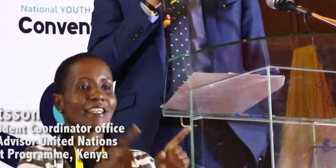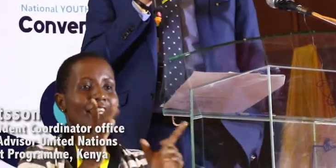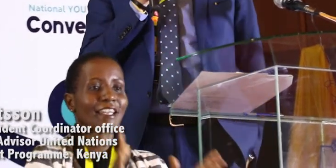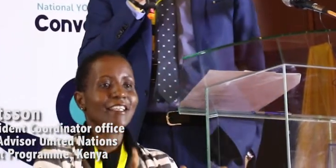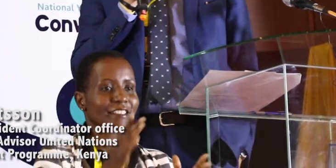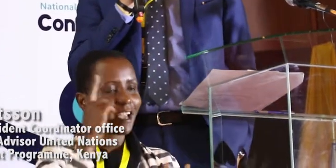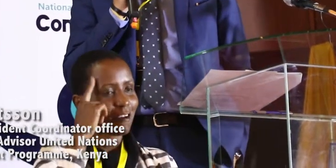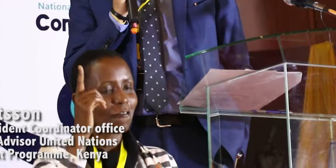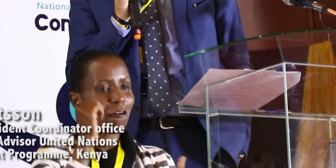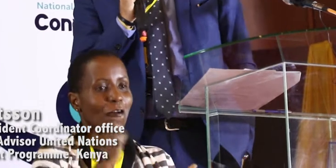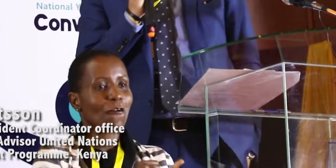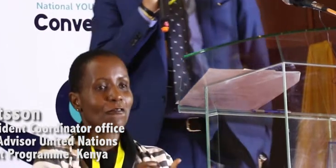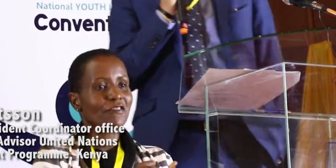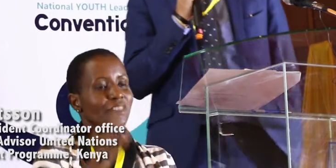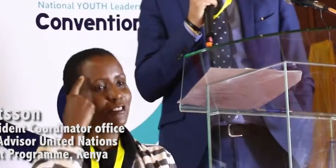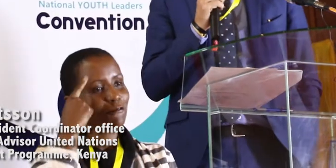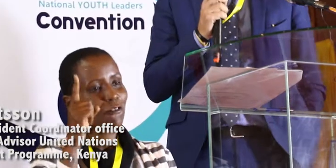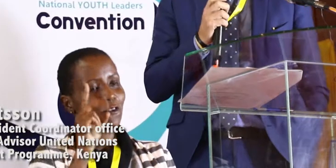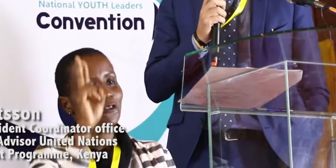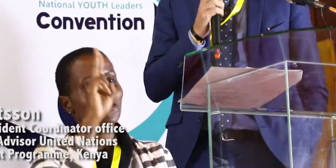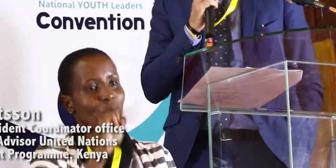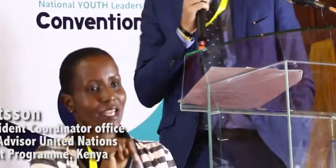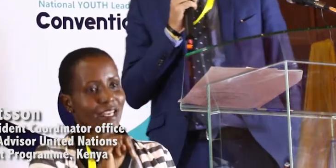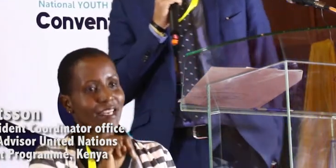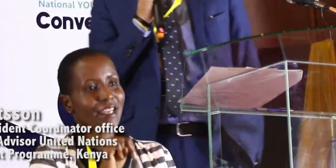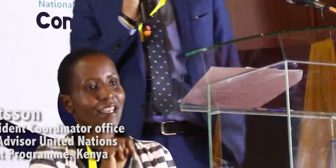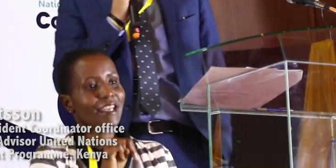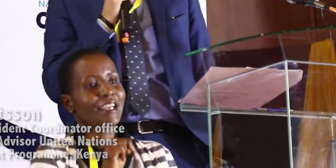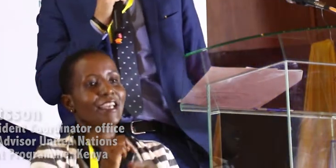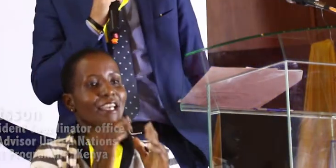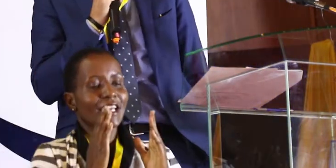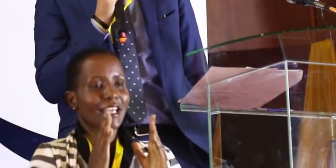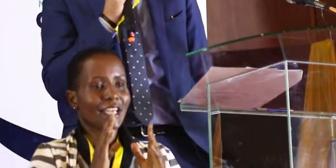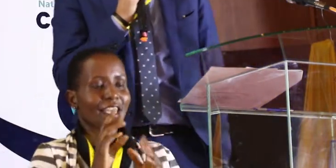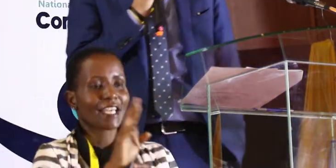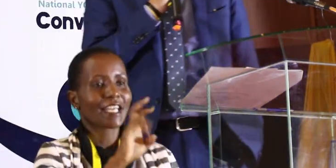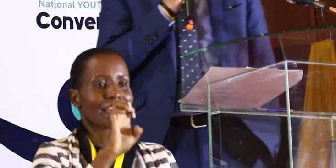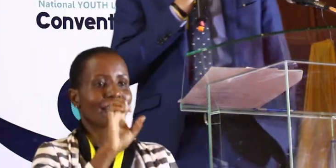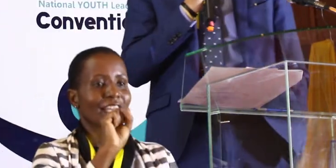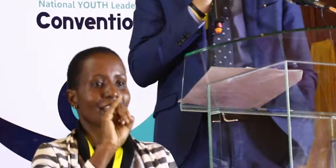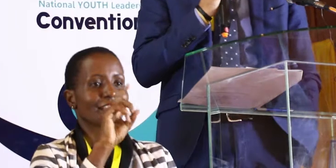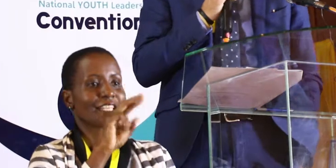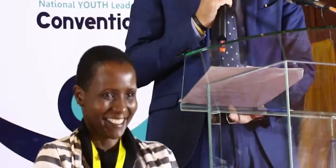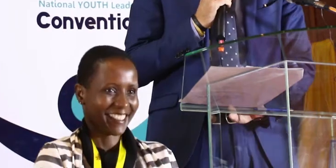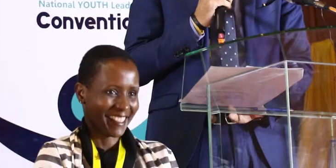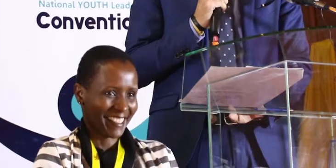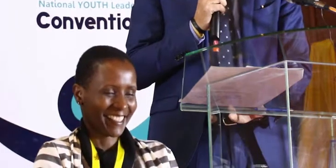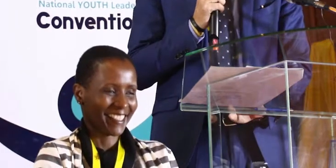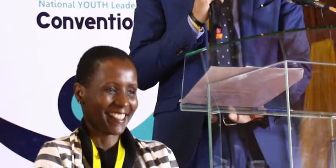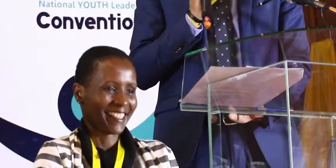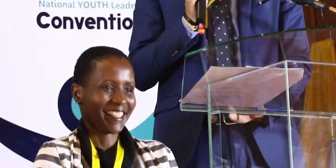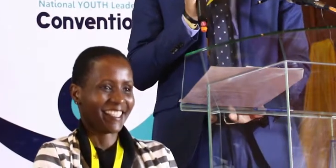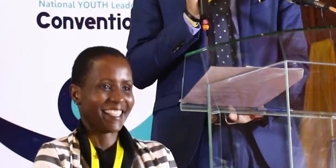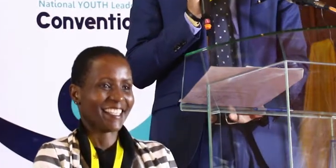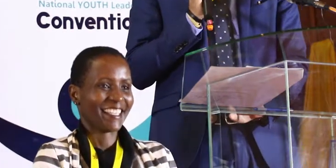ya ofisini ya United Nations Resident Coordinator Siddha Chatterjee.